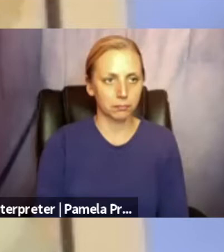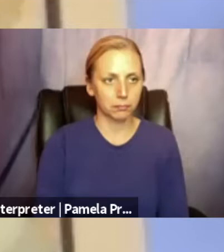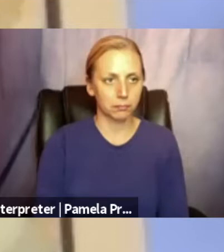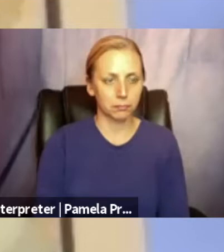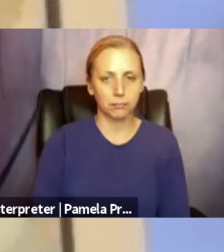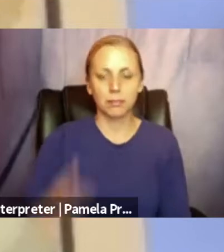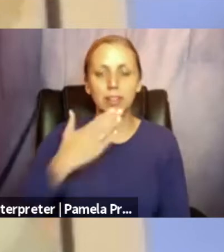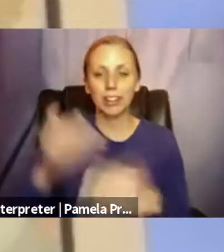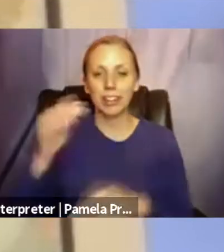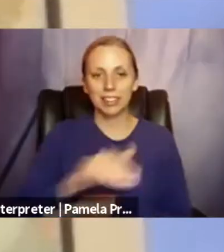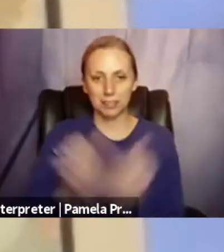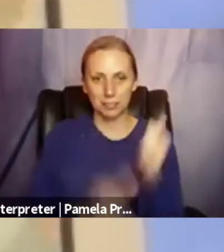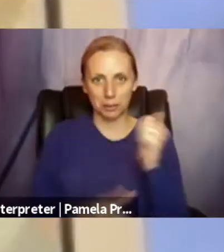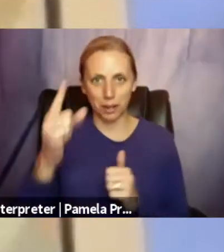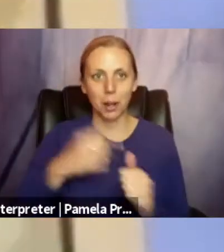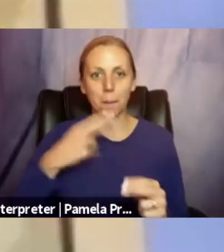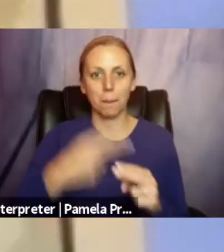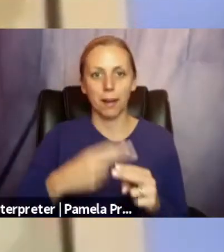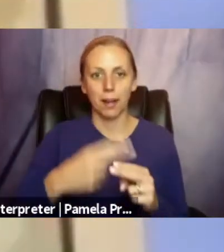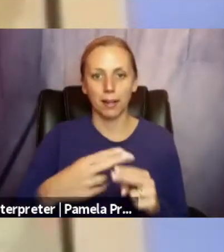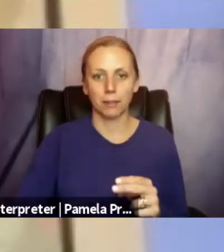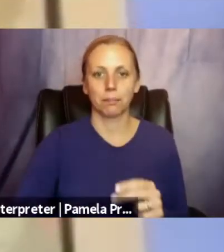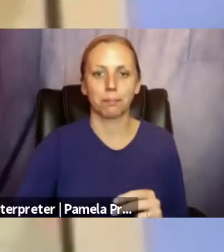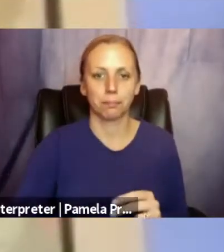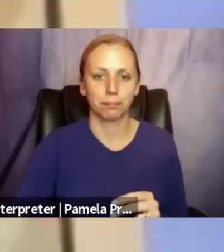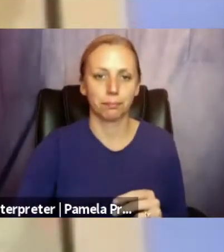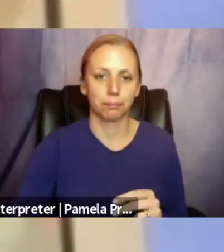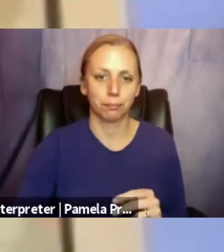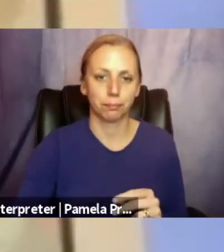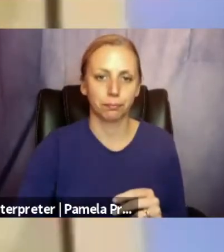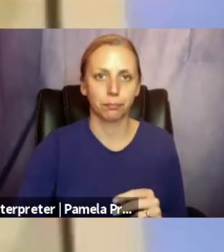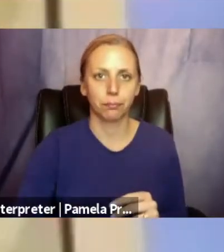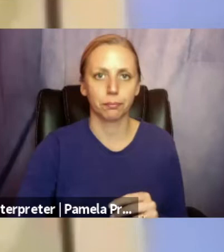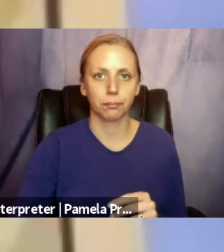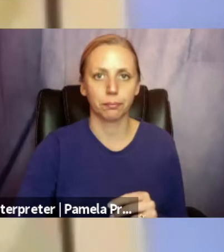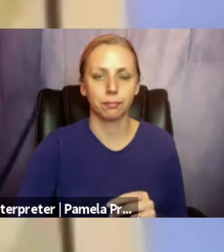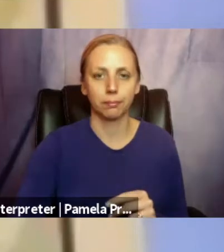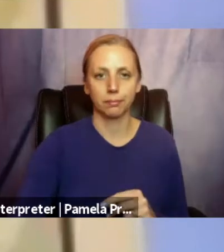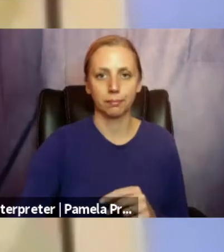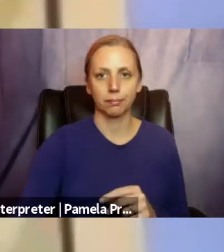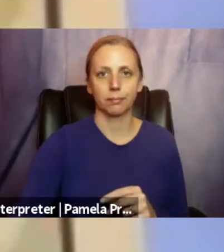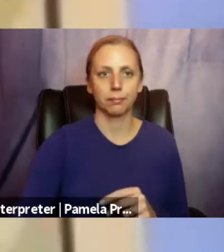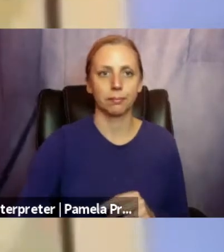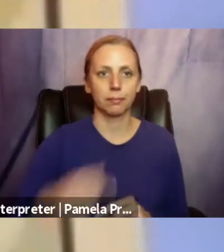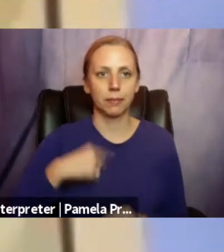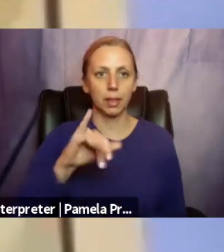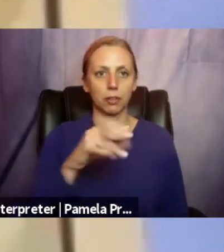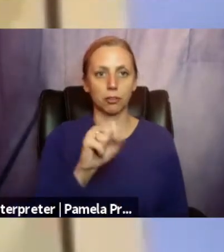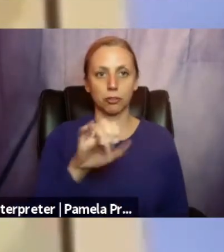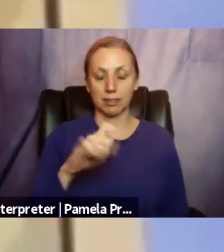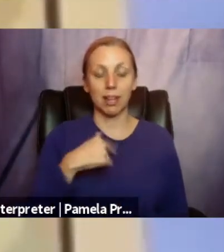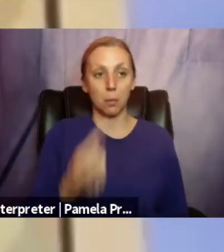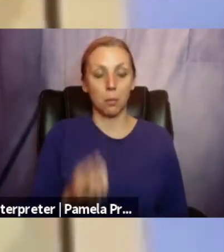Good evening, everyone. My name is Jesse Obremski, and I am one of the members of Dance NYC's Junior Committee. Thank you